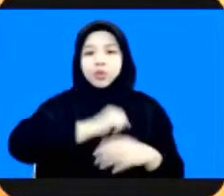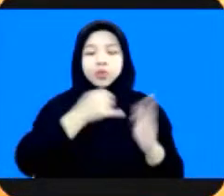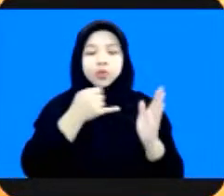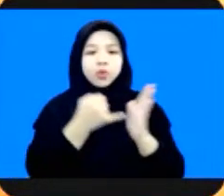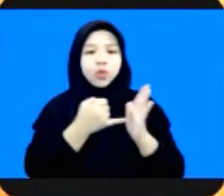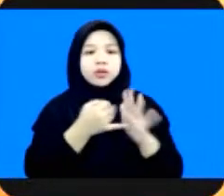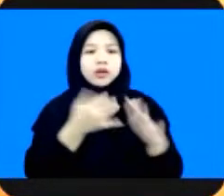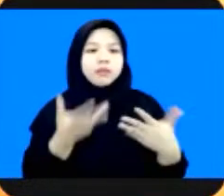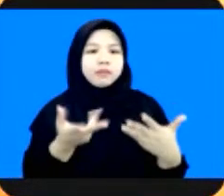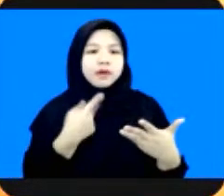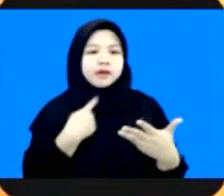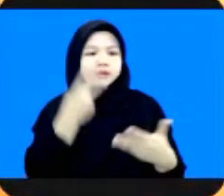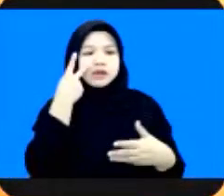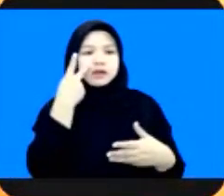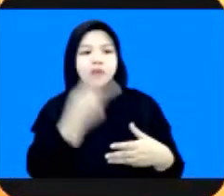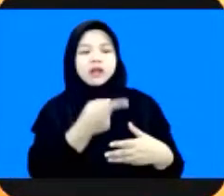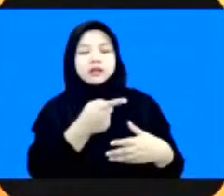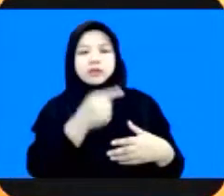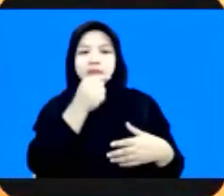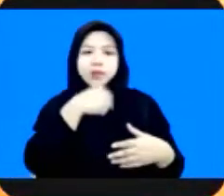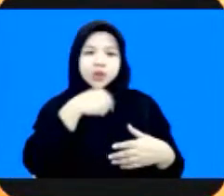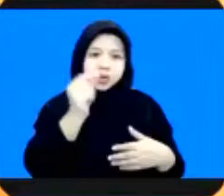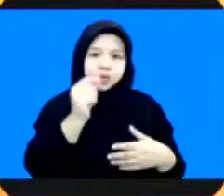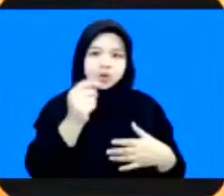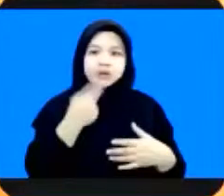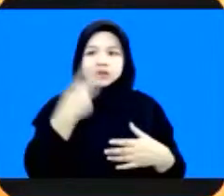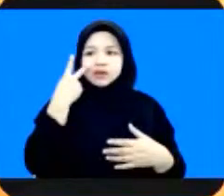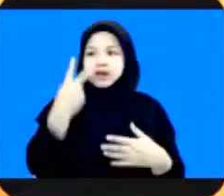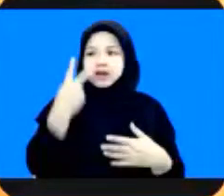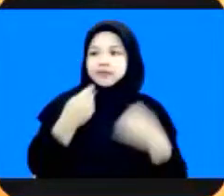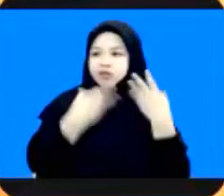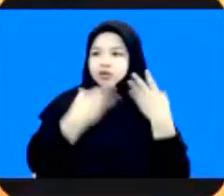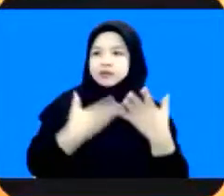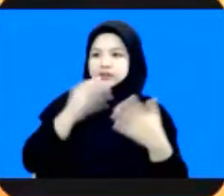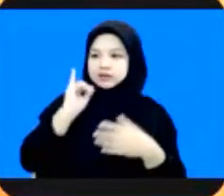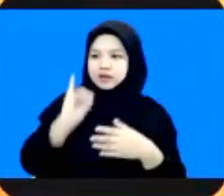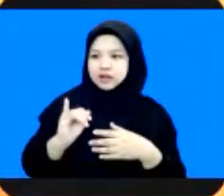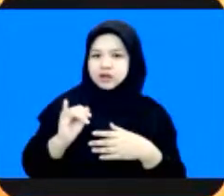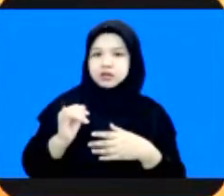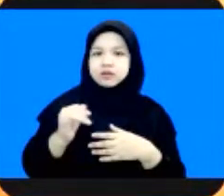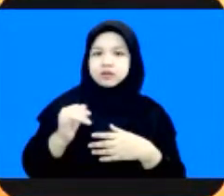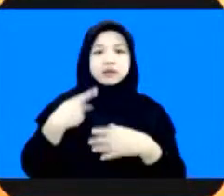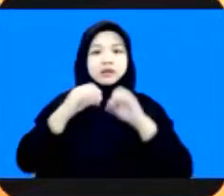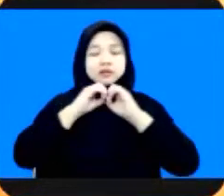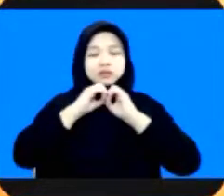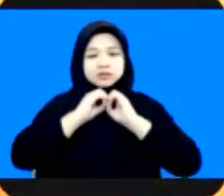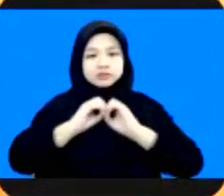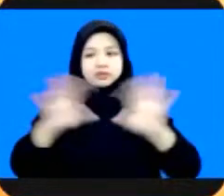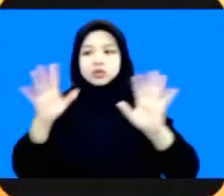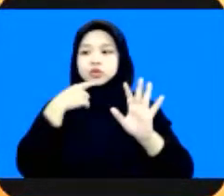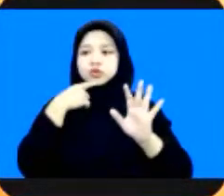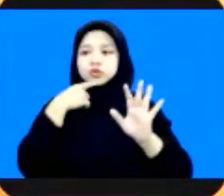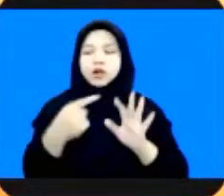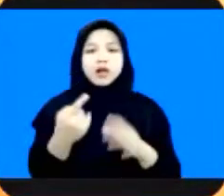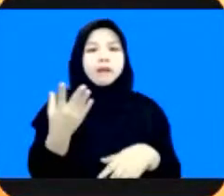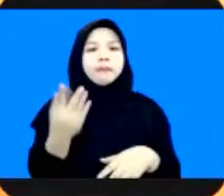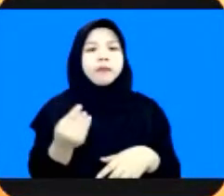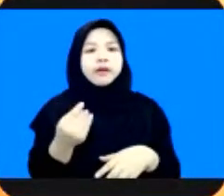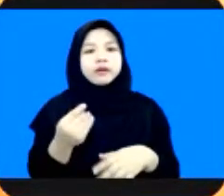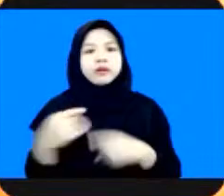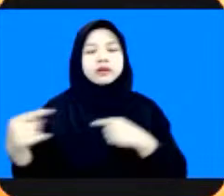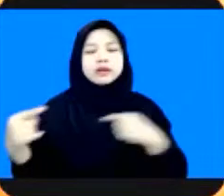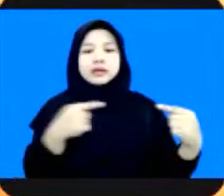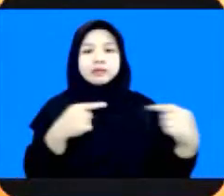That would be misinformation about the dates, location, methods of voting, who's eligible to vote, who's actually